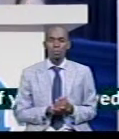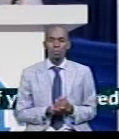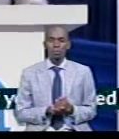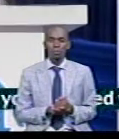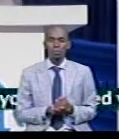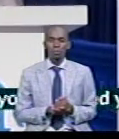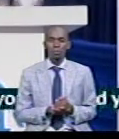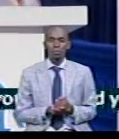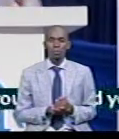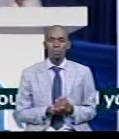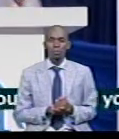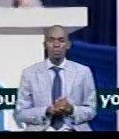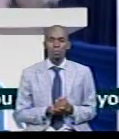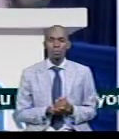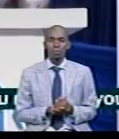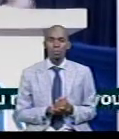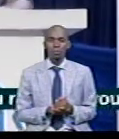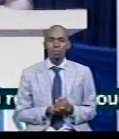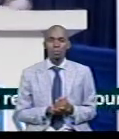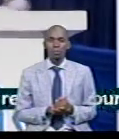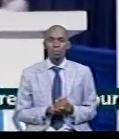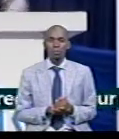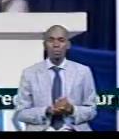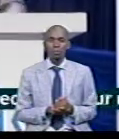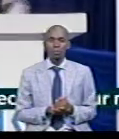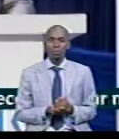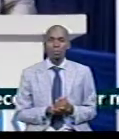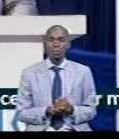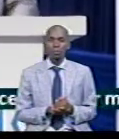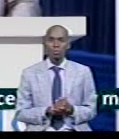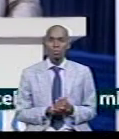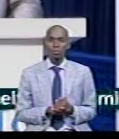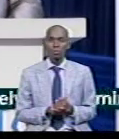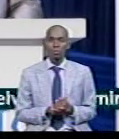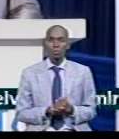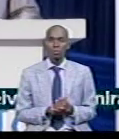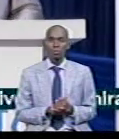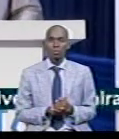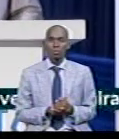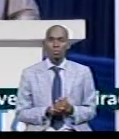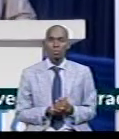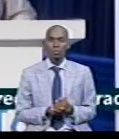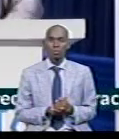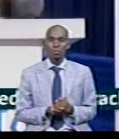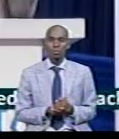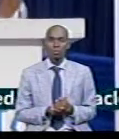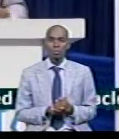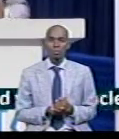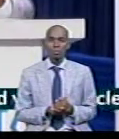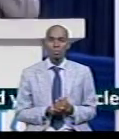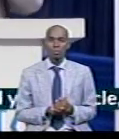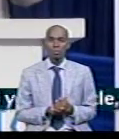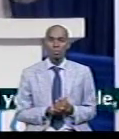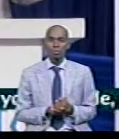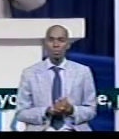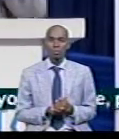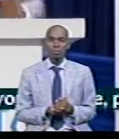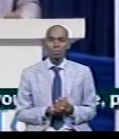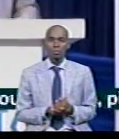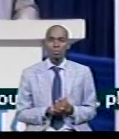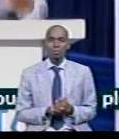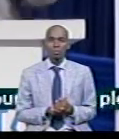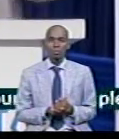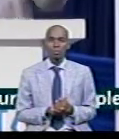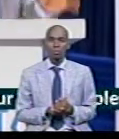ha. Na mra ye bo mpae no, odi ne sa to yare ne so. Afi o se bibi e fri ne yam na se, e fro ba ne so, e ne be sia